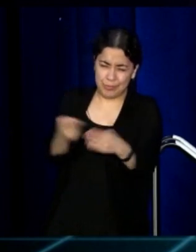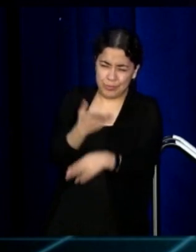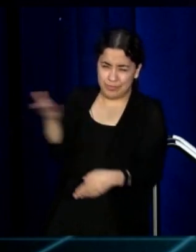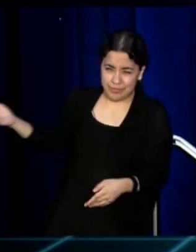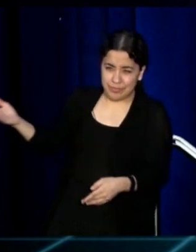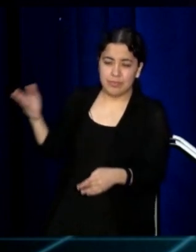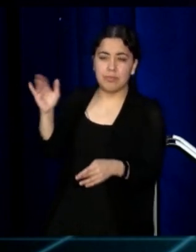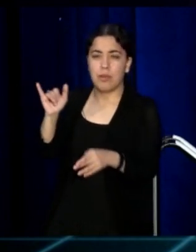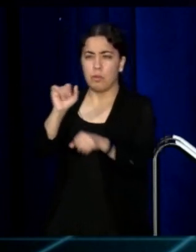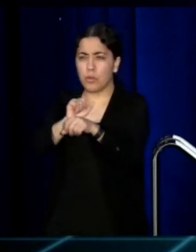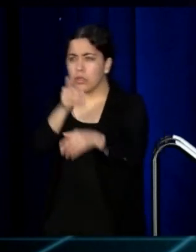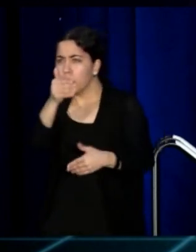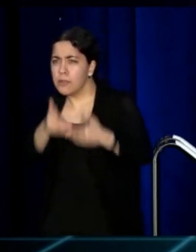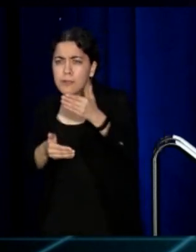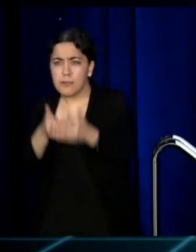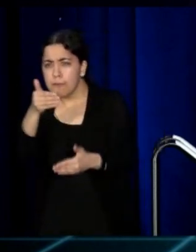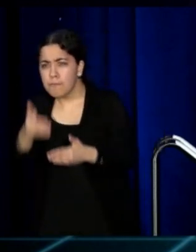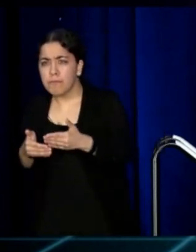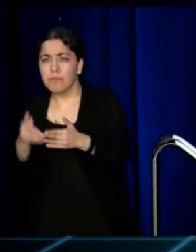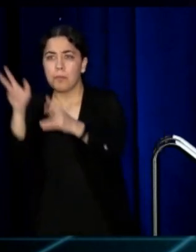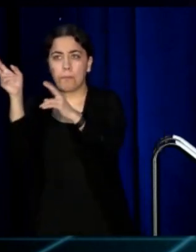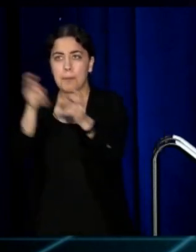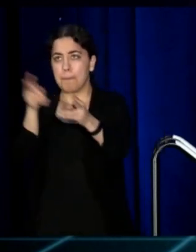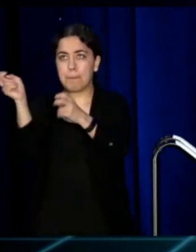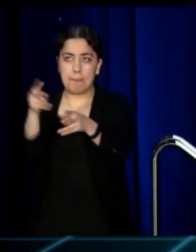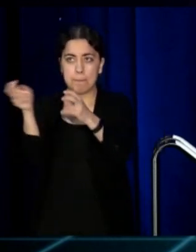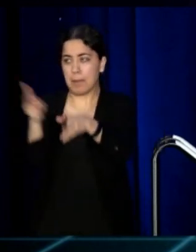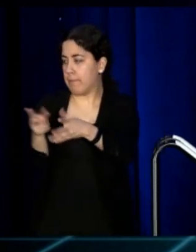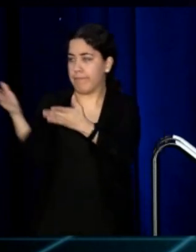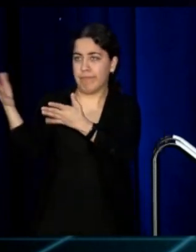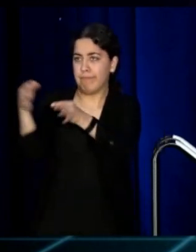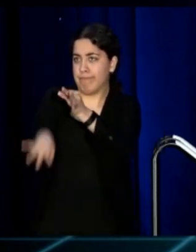work with it. And so now we can just pass it in right here, just like that.